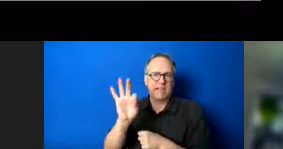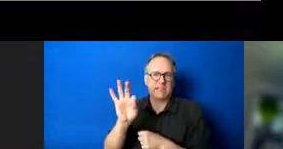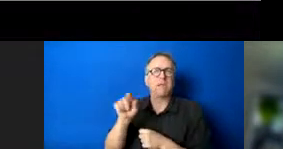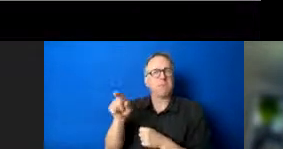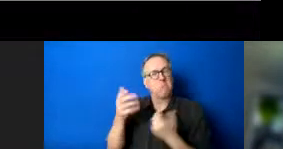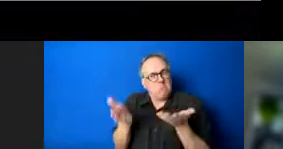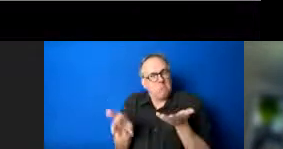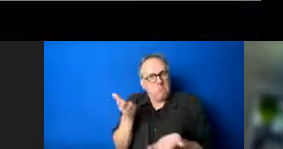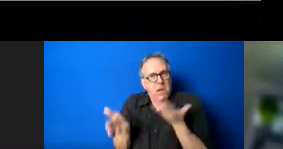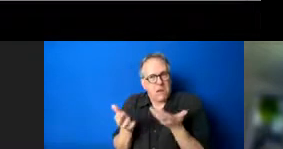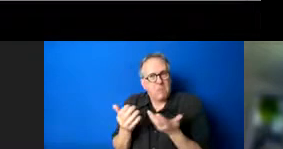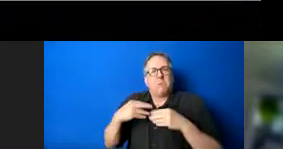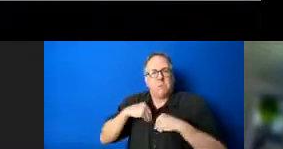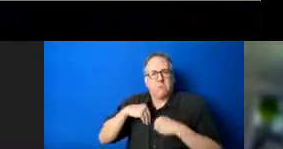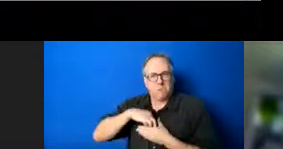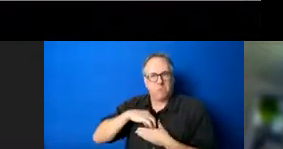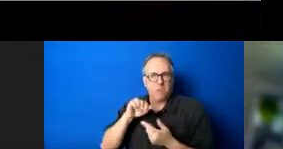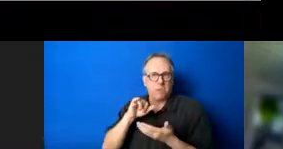eligible.